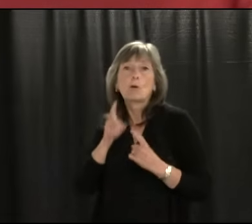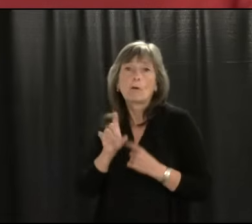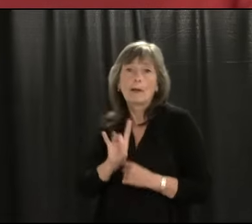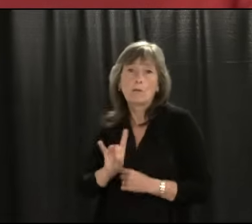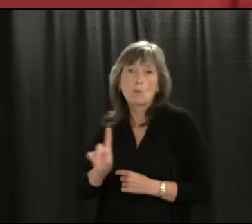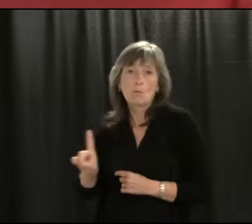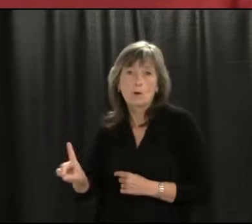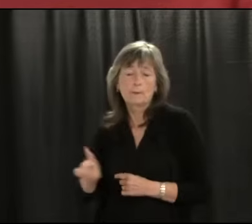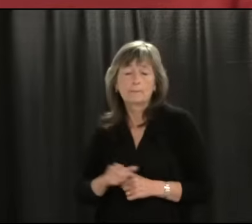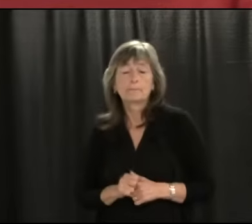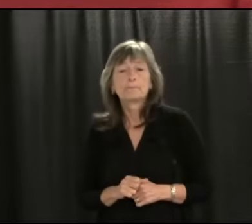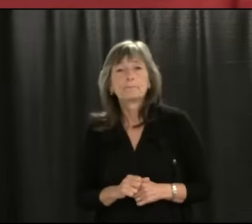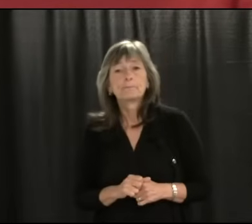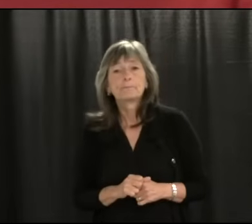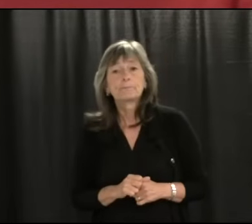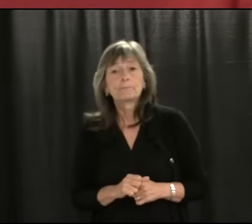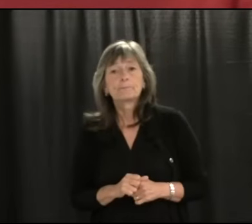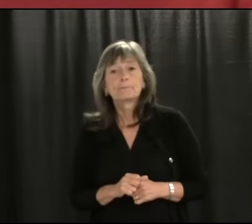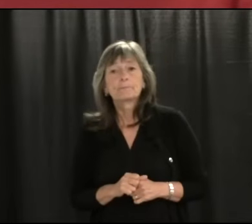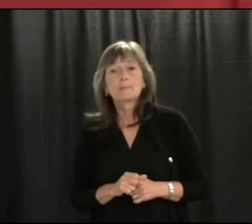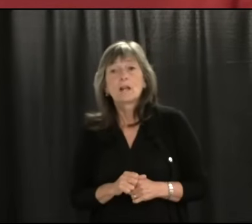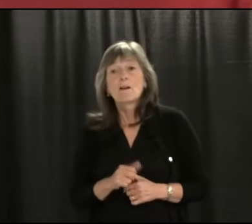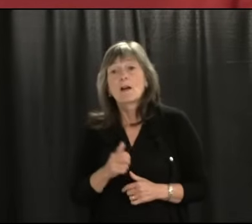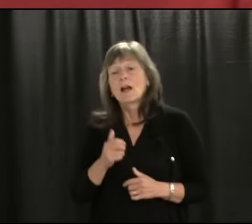mentioned earlier, my final point,